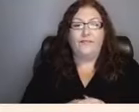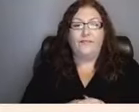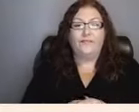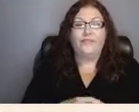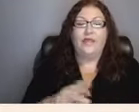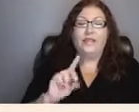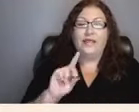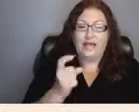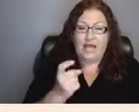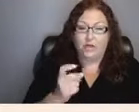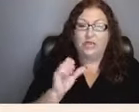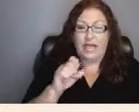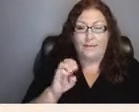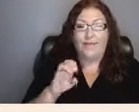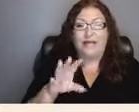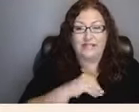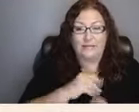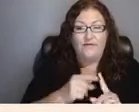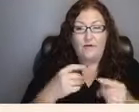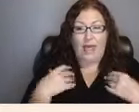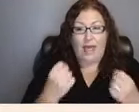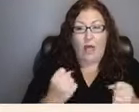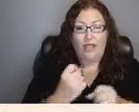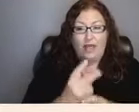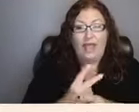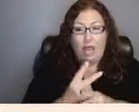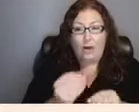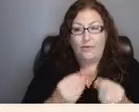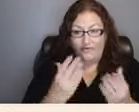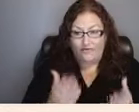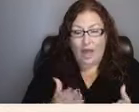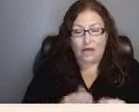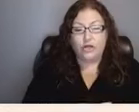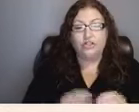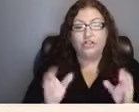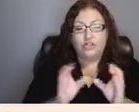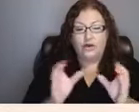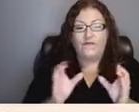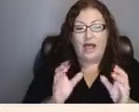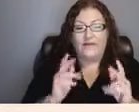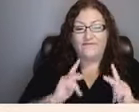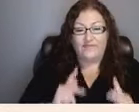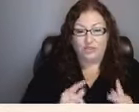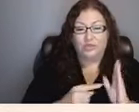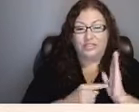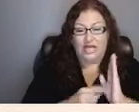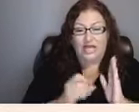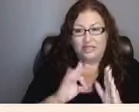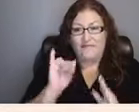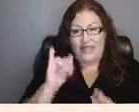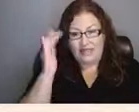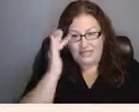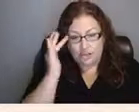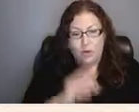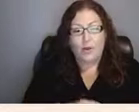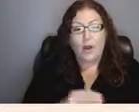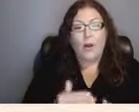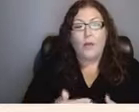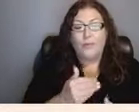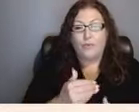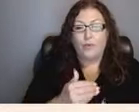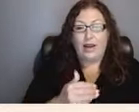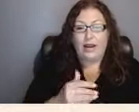can be accepted from a healthcare provider certifying the physical signs of the syndrome. Prenatal diagnostic tests